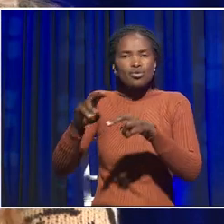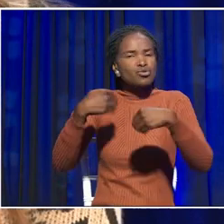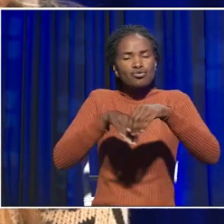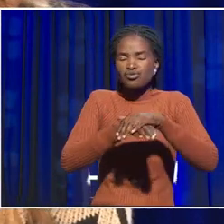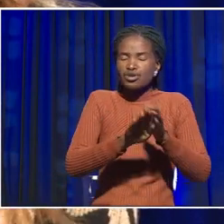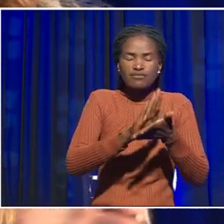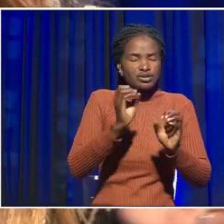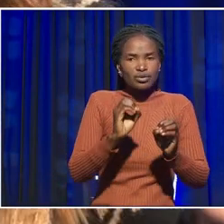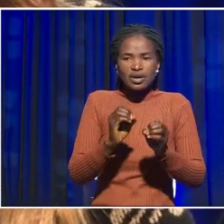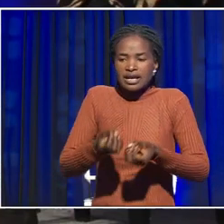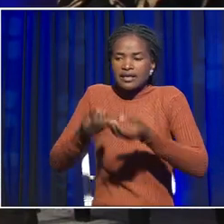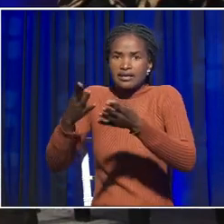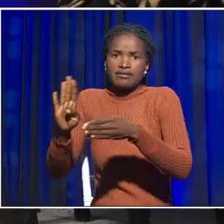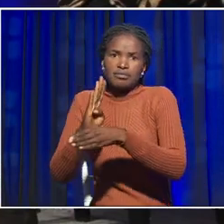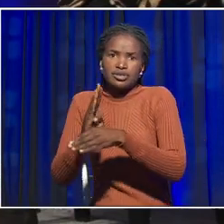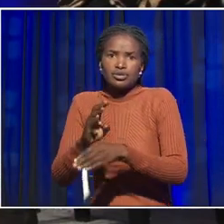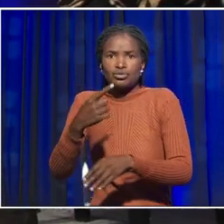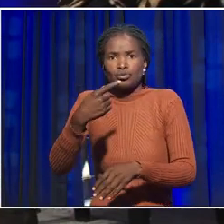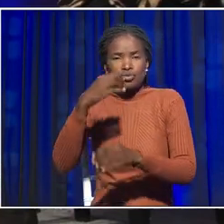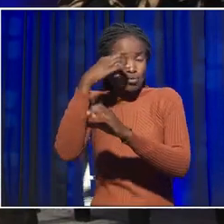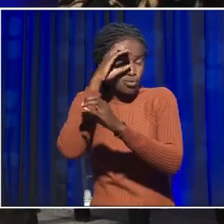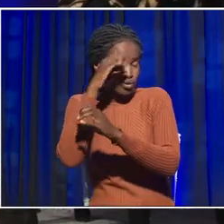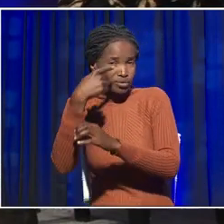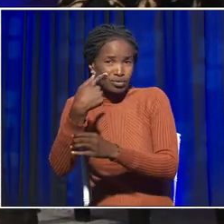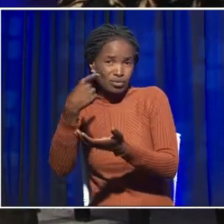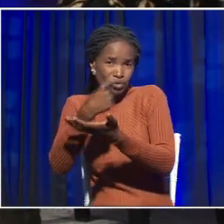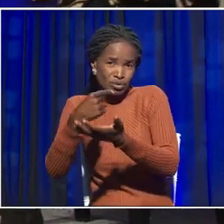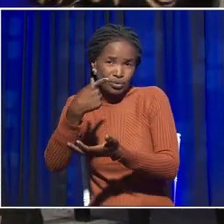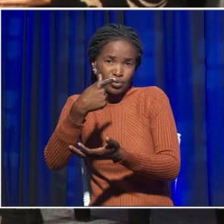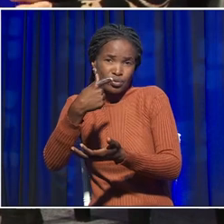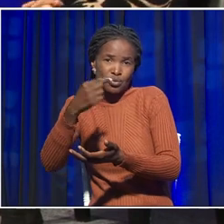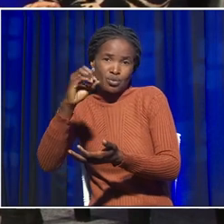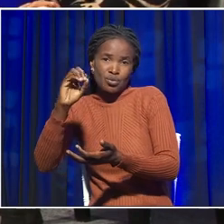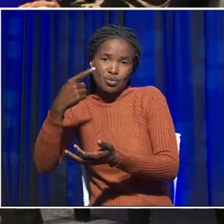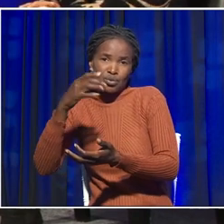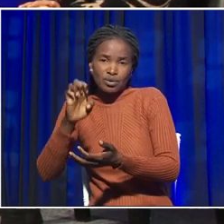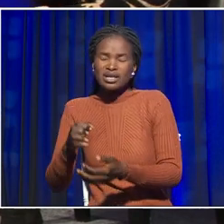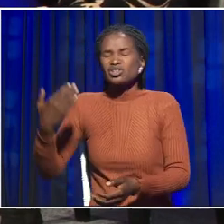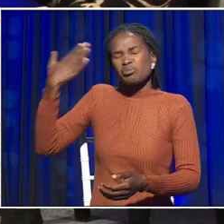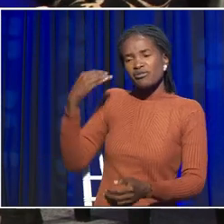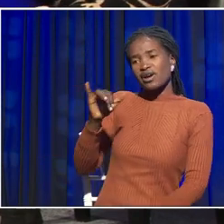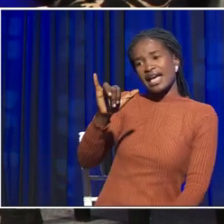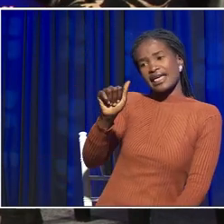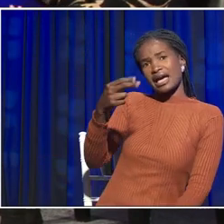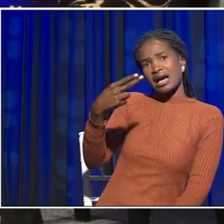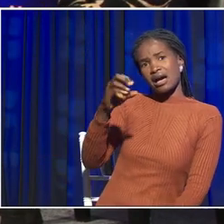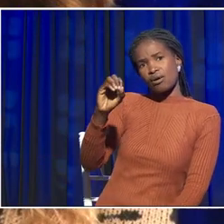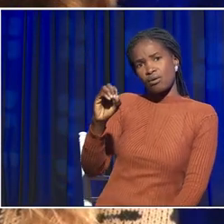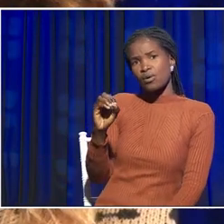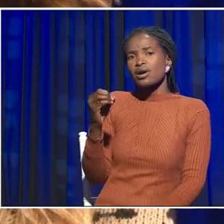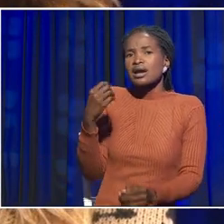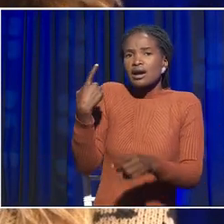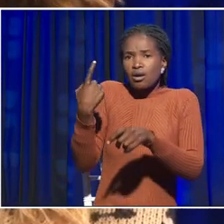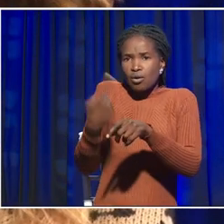basically, you know, opening this giant space for Google. What Yahoo used to do, they used to be a directory of